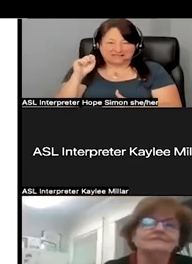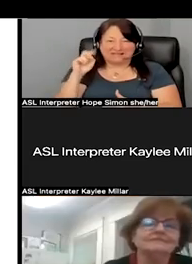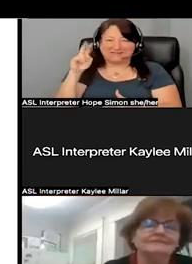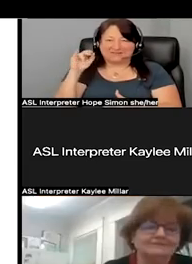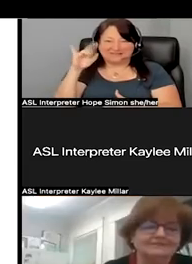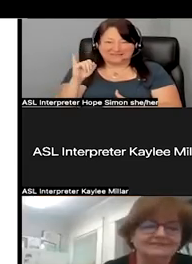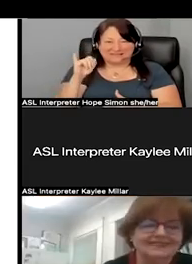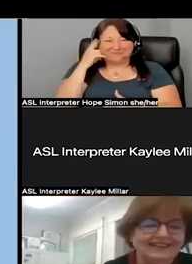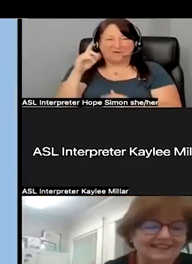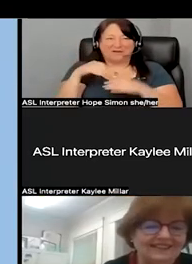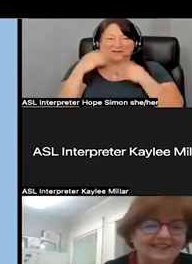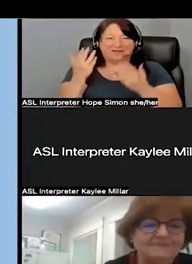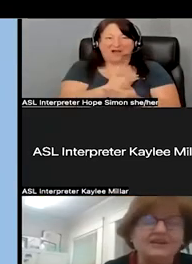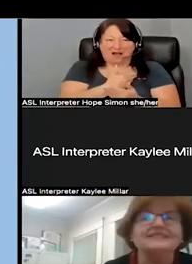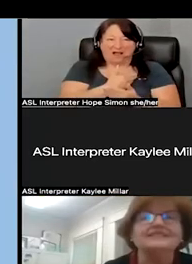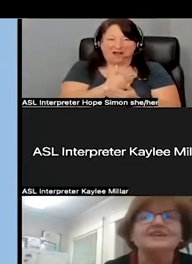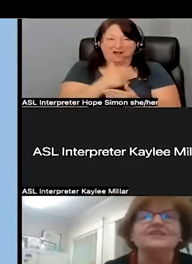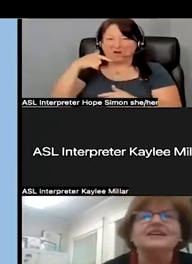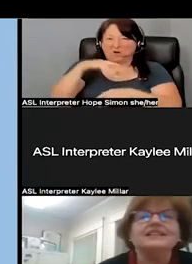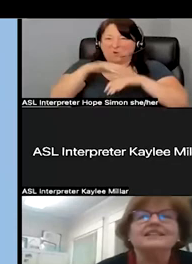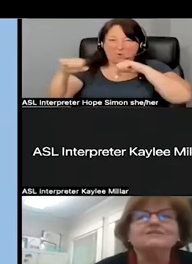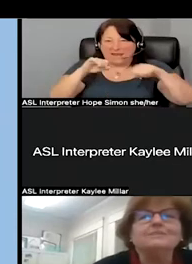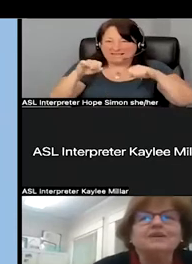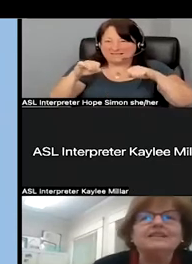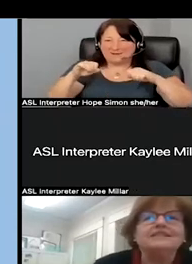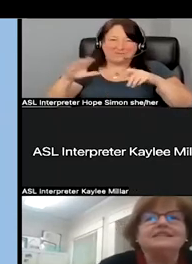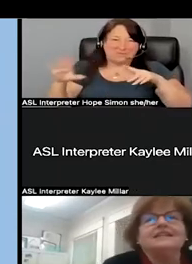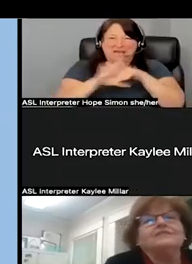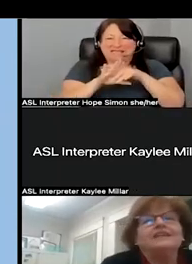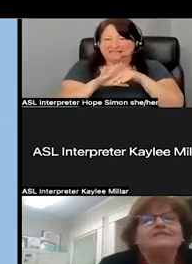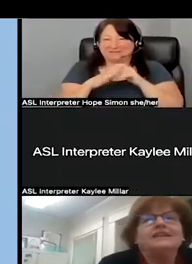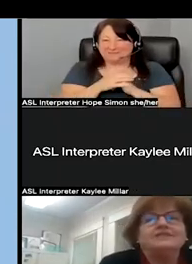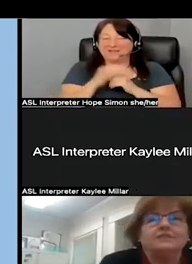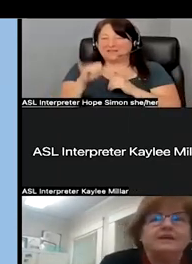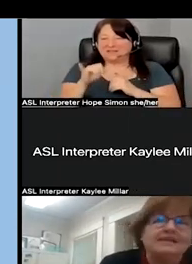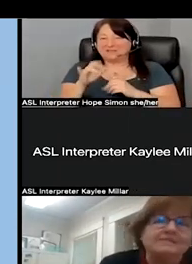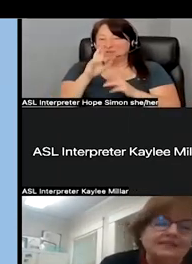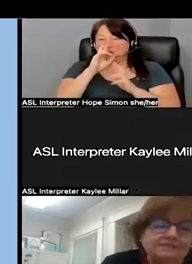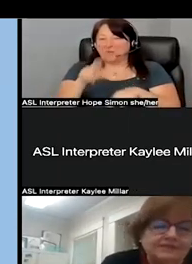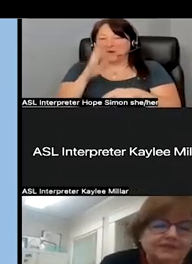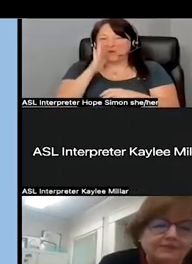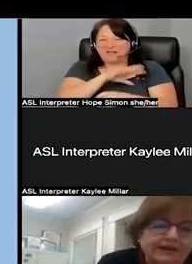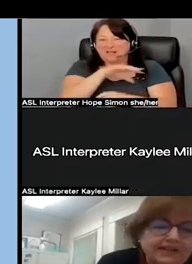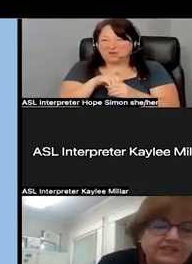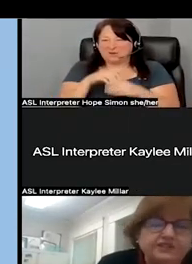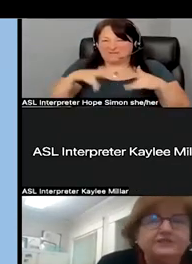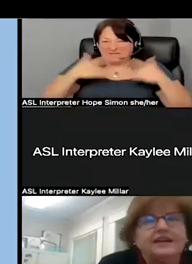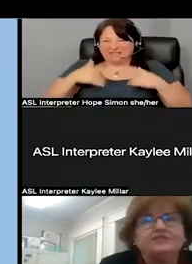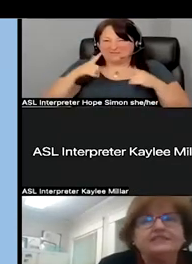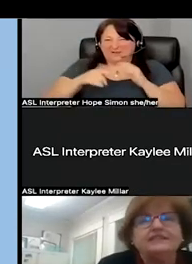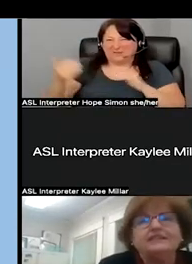break. Thank you, Mark. So, this report is going to cover the events from our last meeting in mid-February